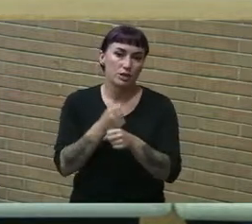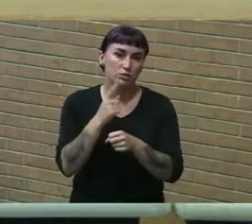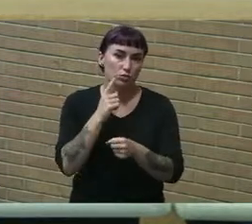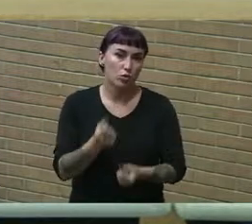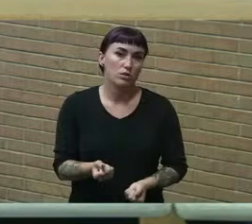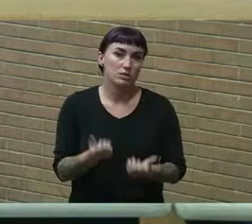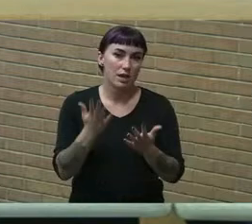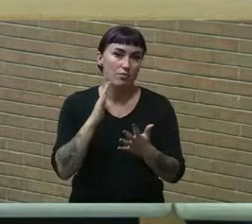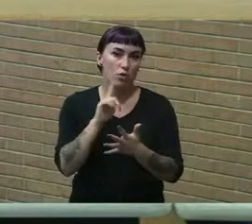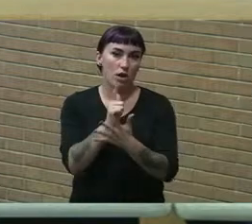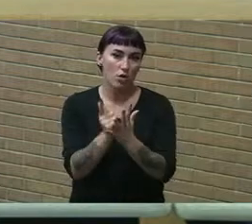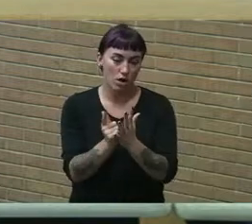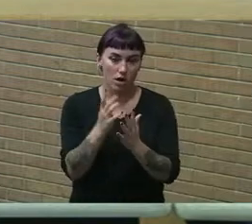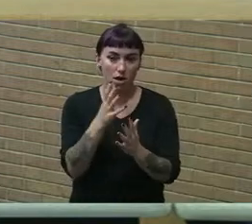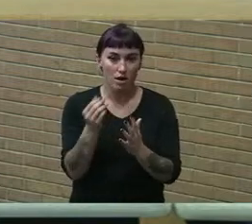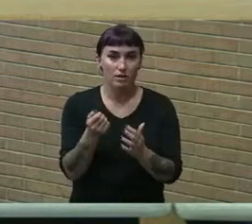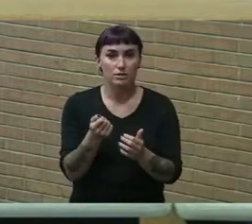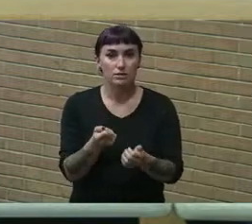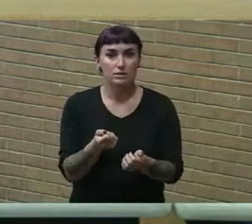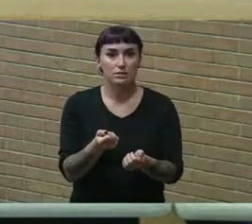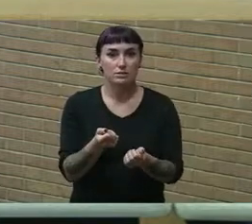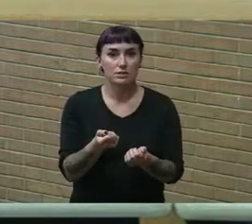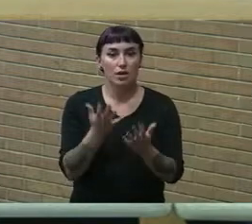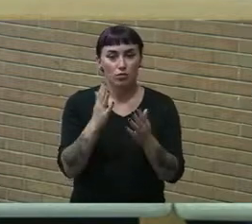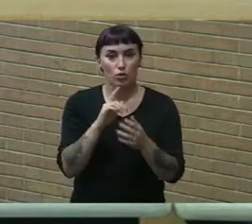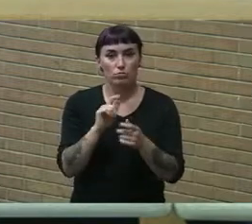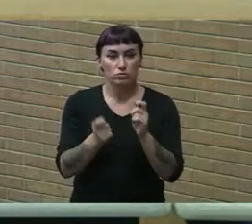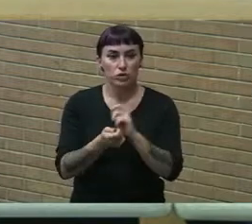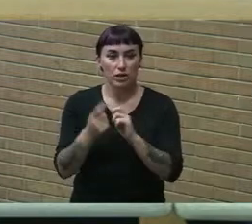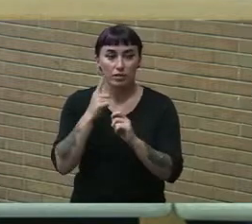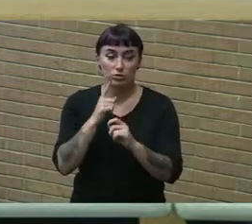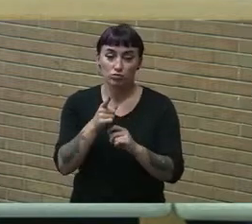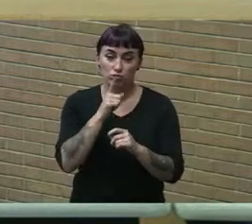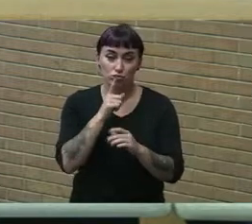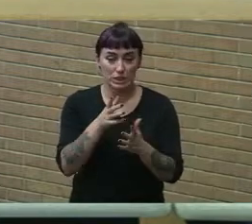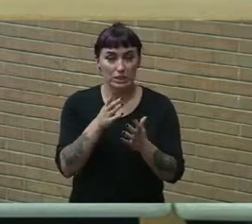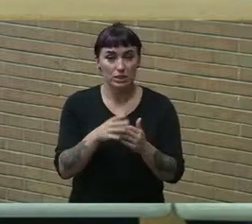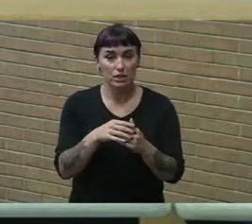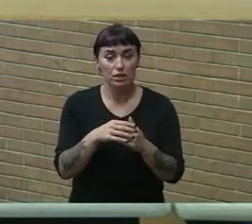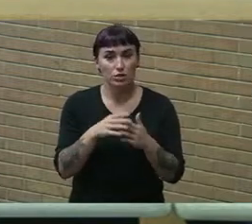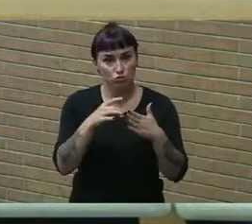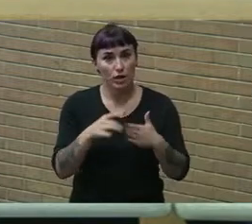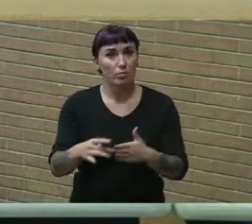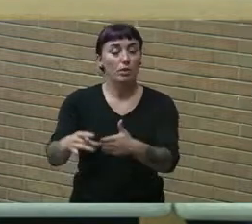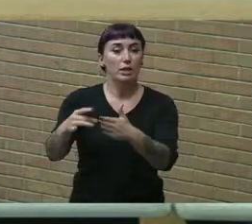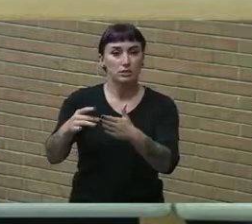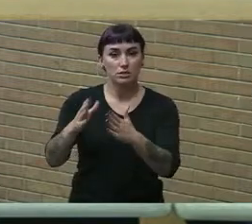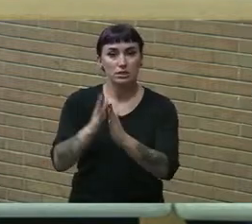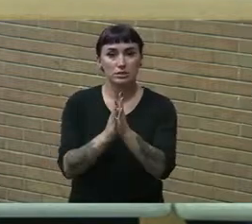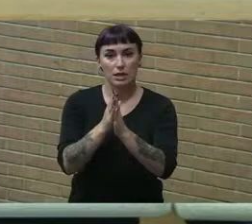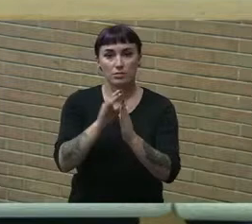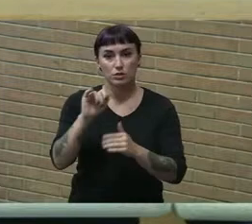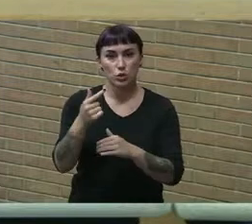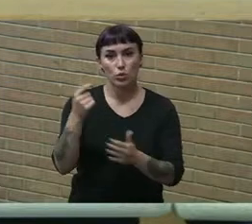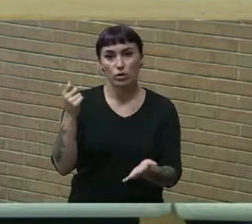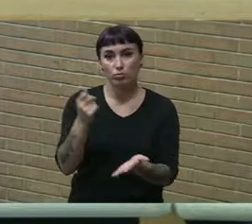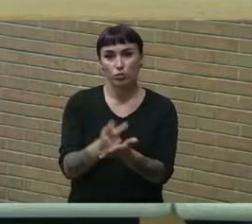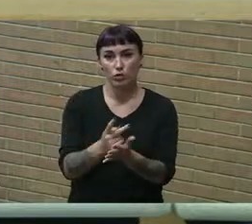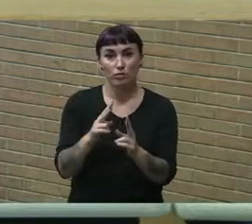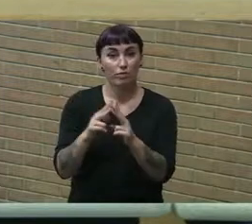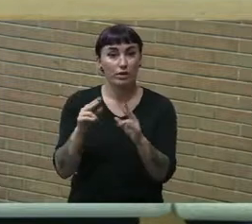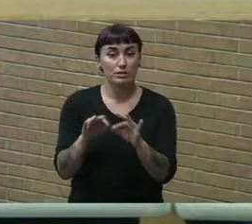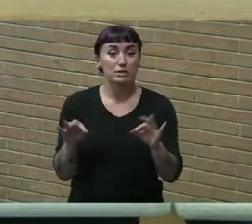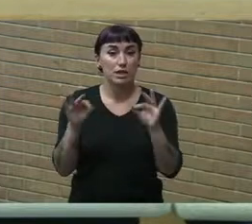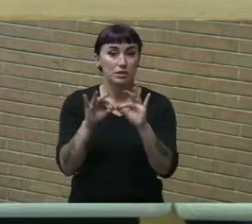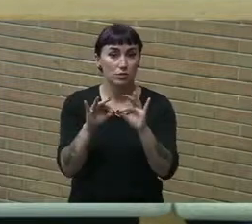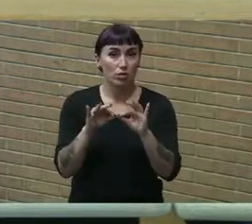several iterations and several changes, and I think this is really a trailblazing incentive zoning approval and a very